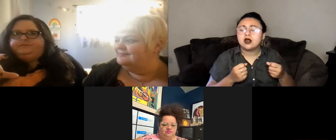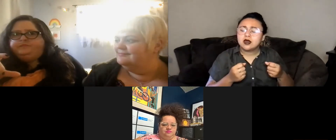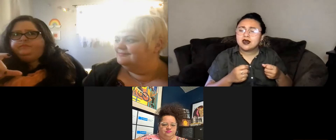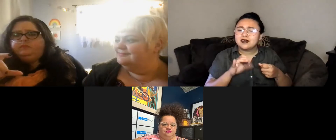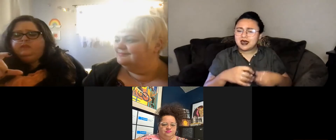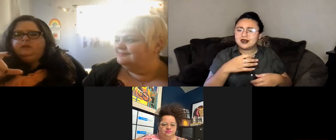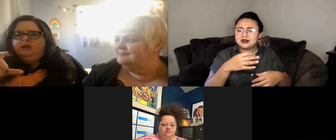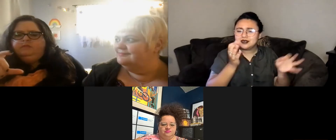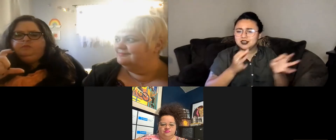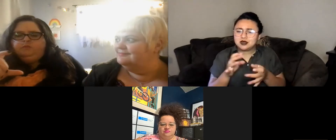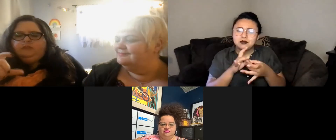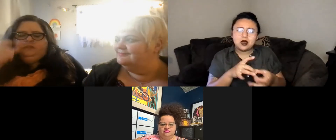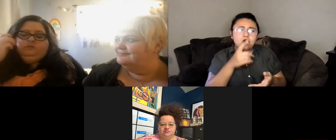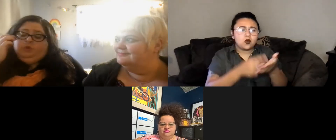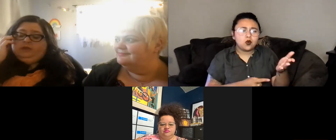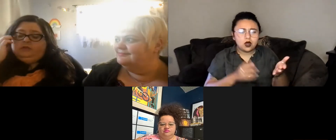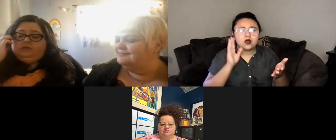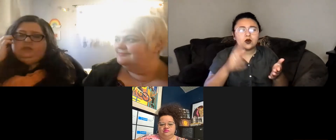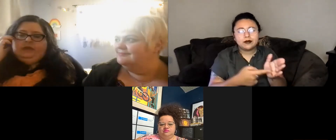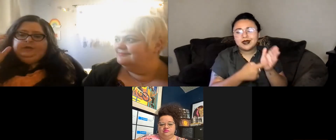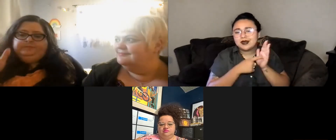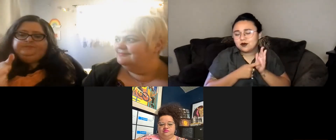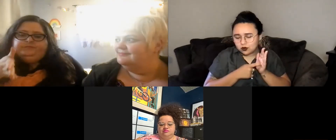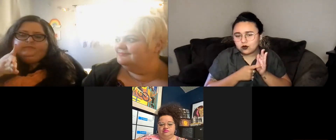be the required